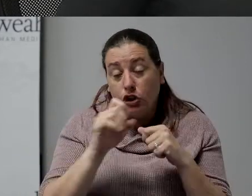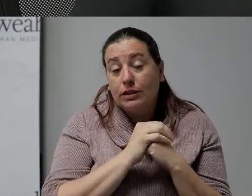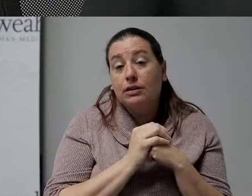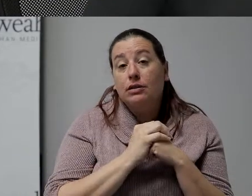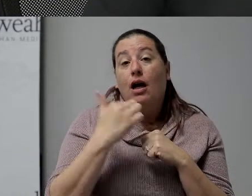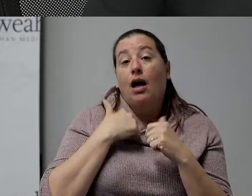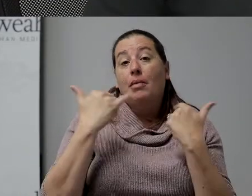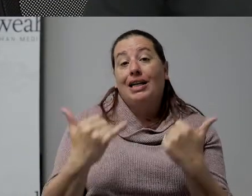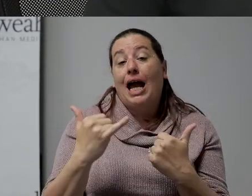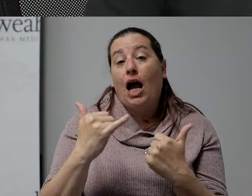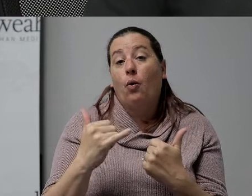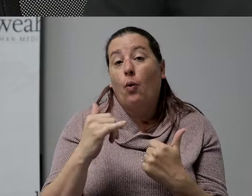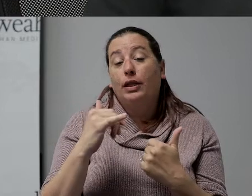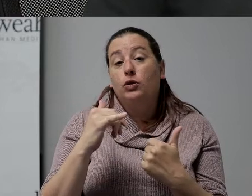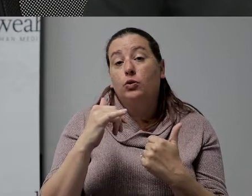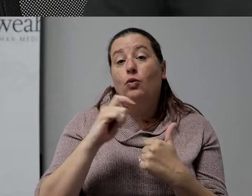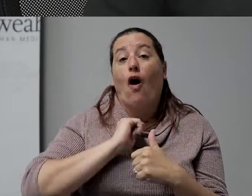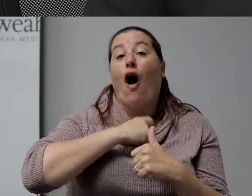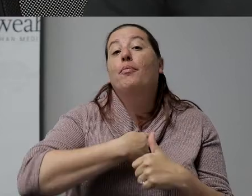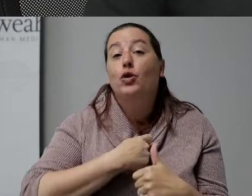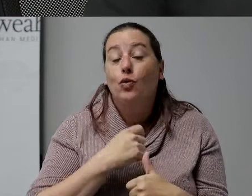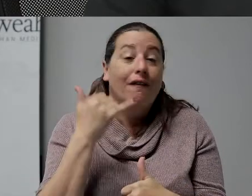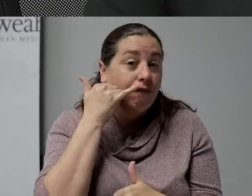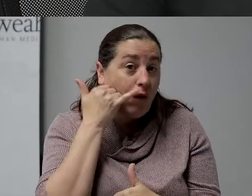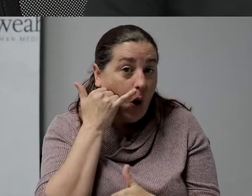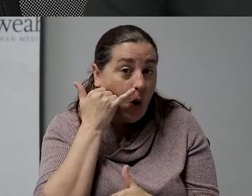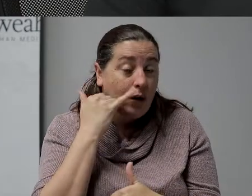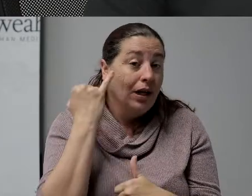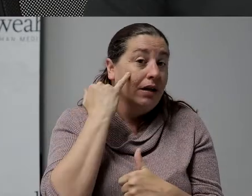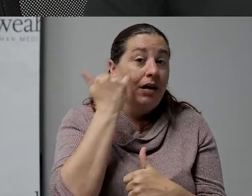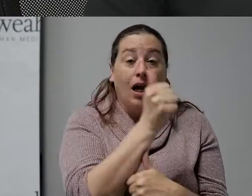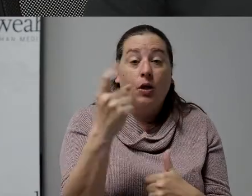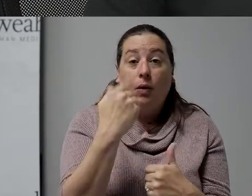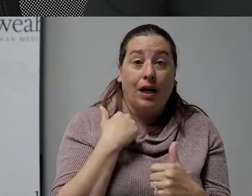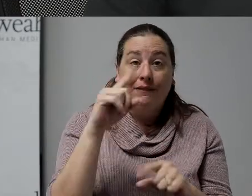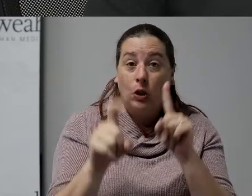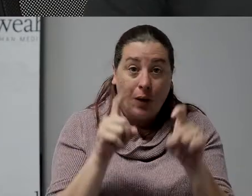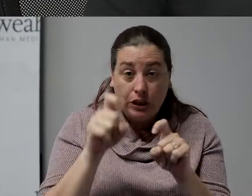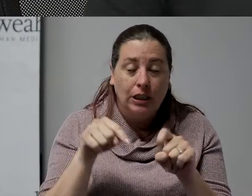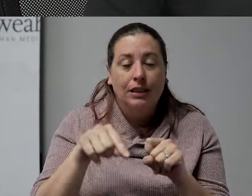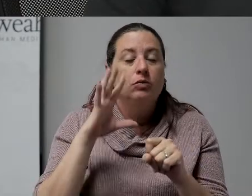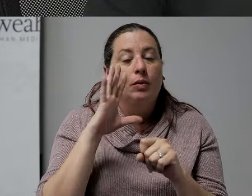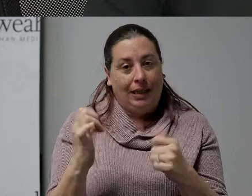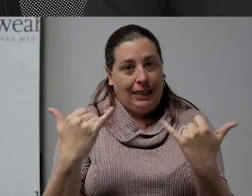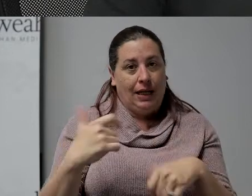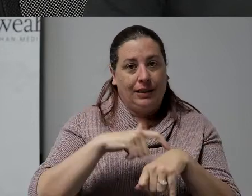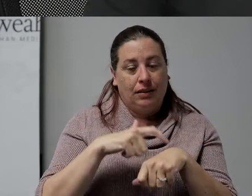to unmute the phone lines. If anybody has a question, this would be the time. We have a few minutes left with Gary.